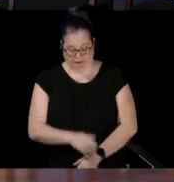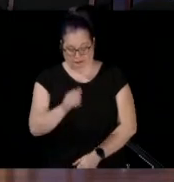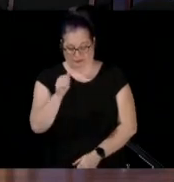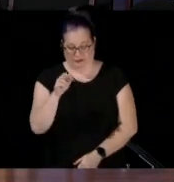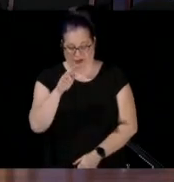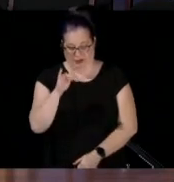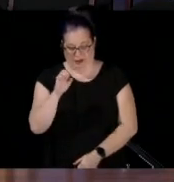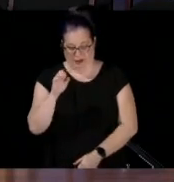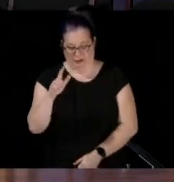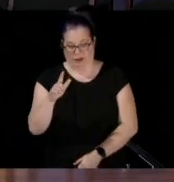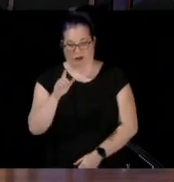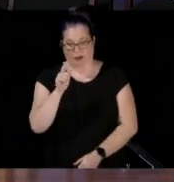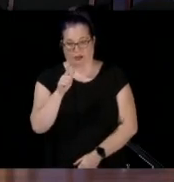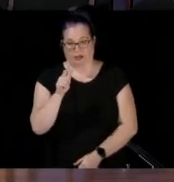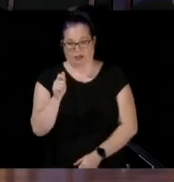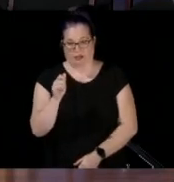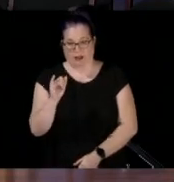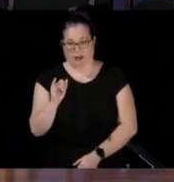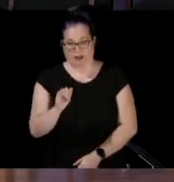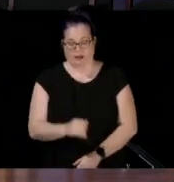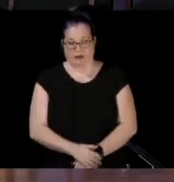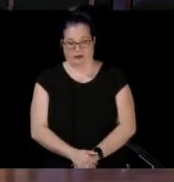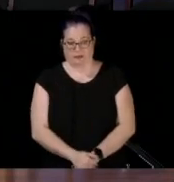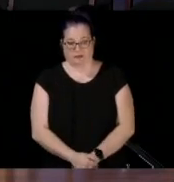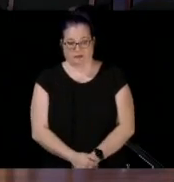Ariel Lai.